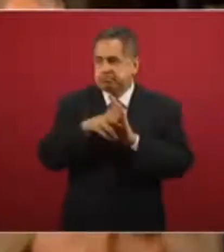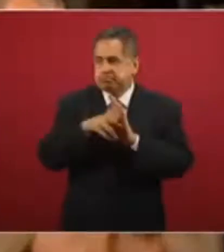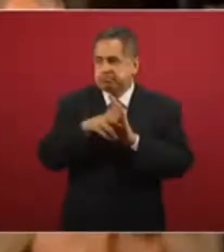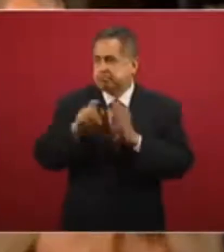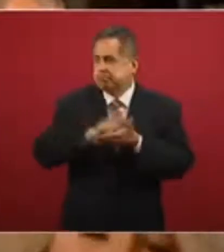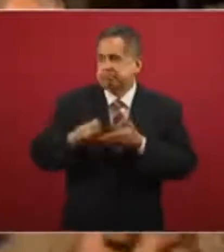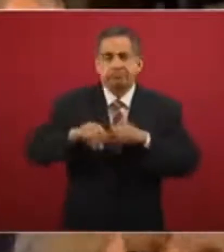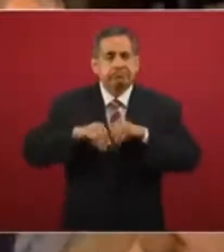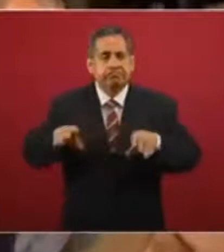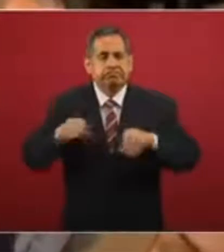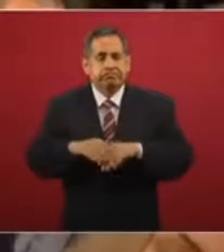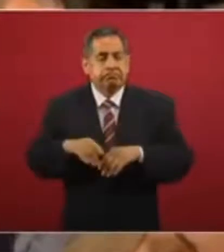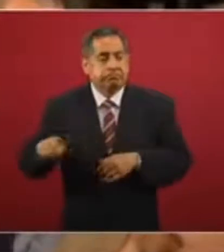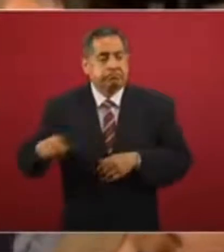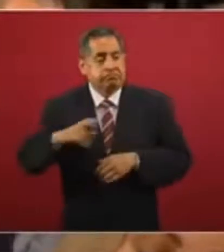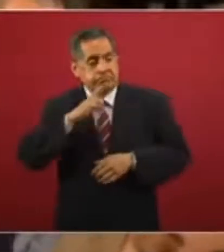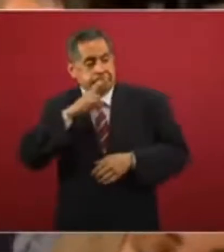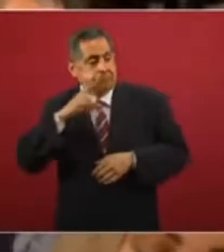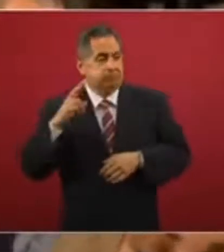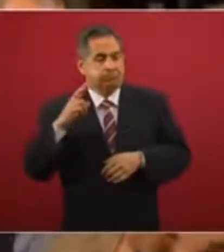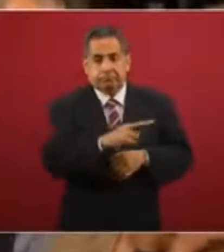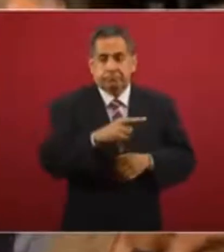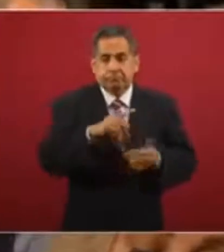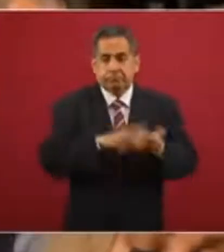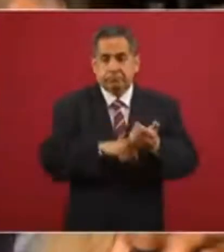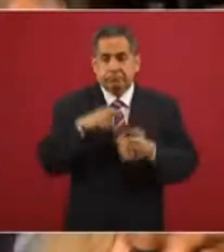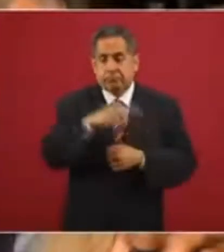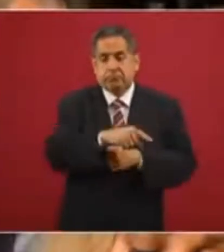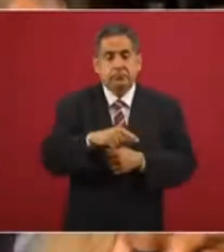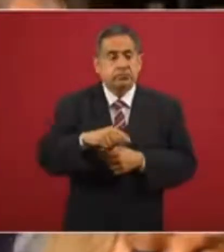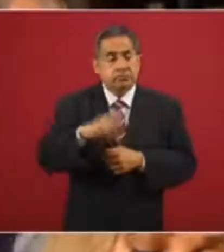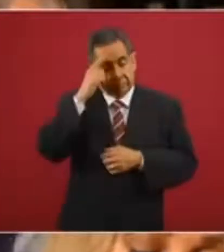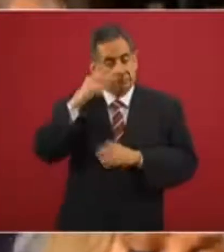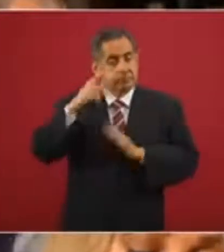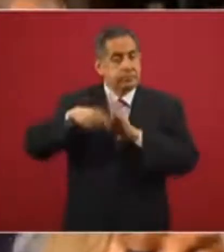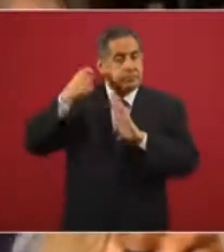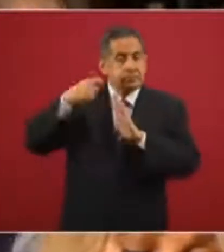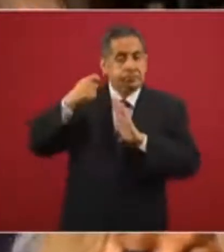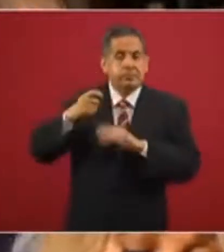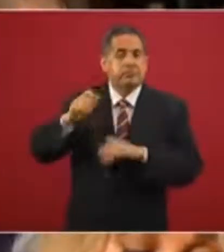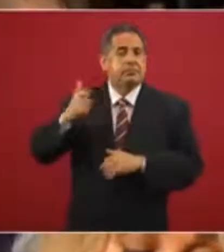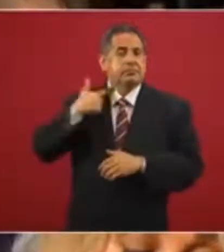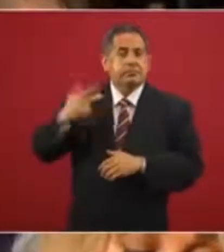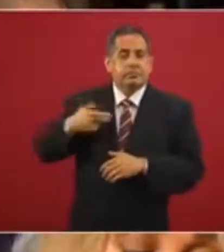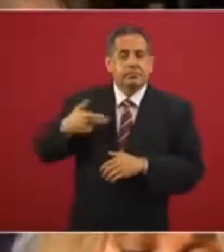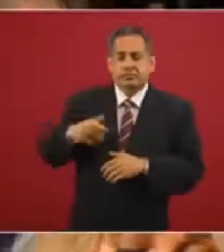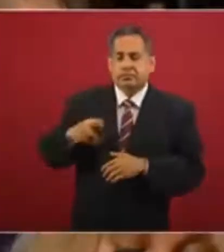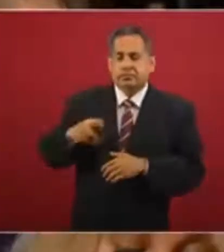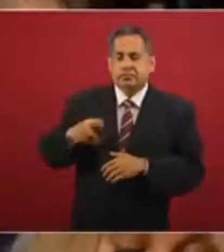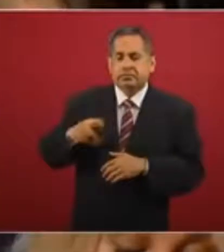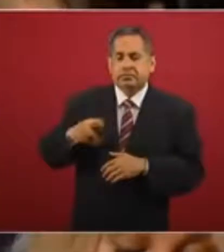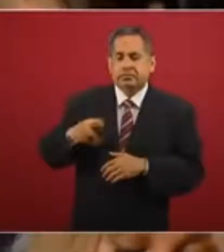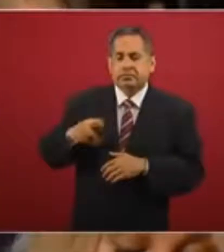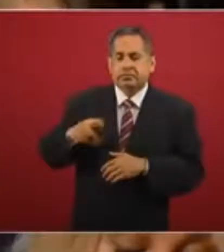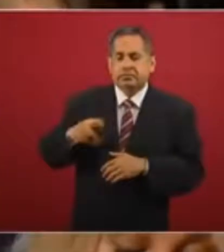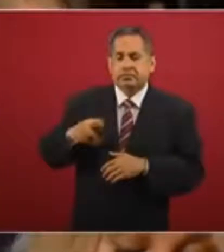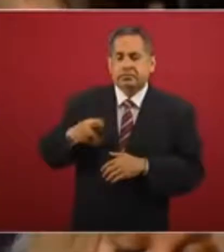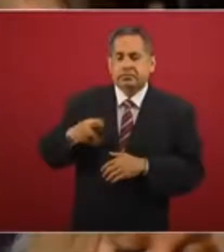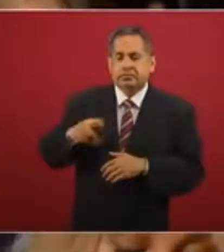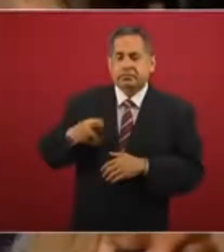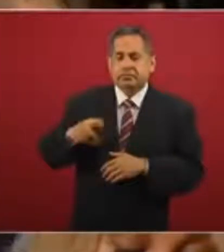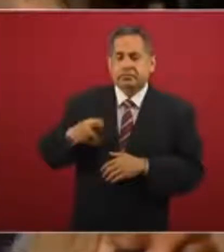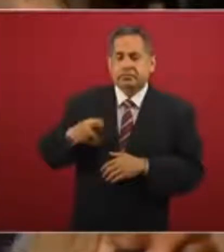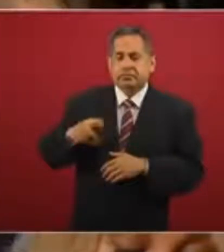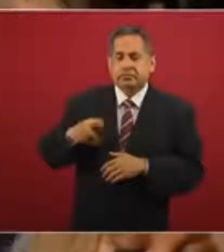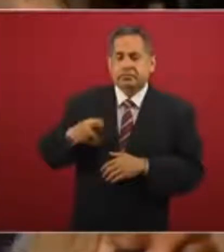periodicals, pues le responde con un video de La Tuta, donde ya no es nuevo. And then he